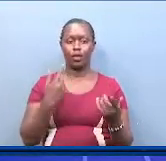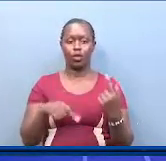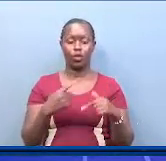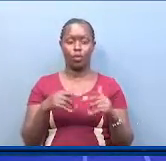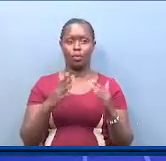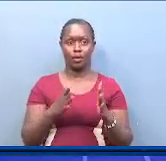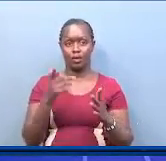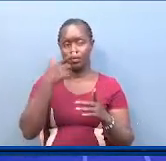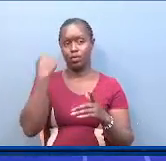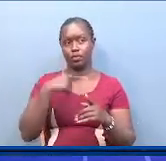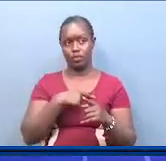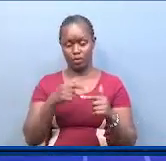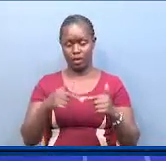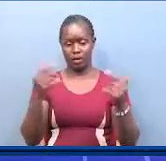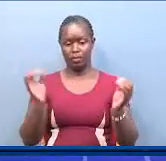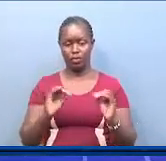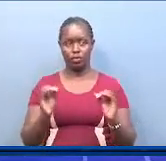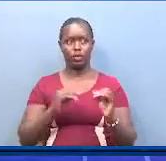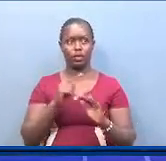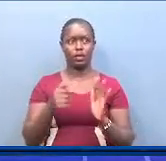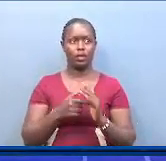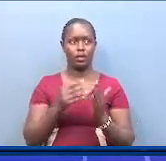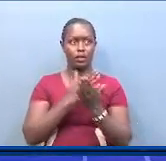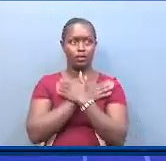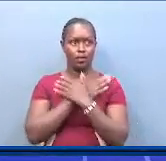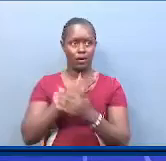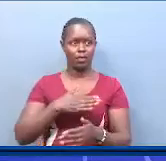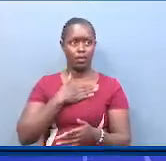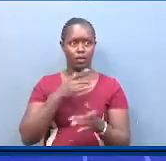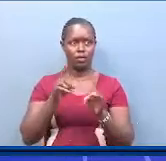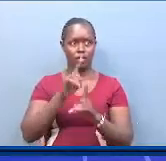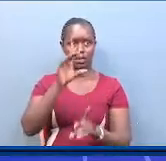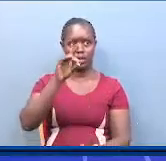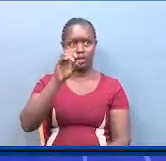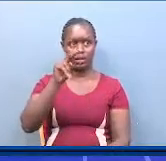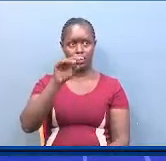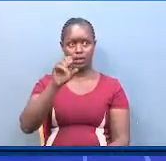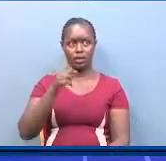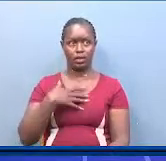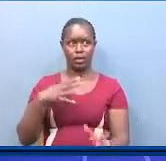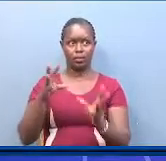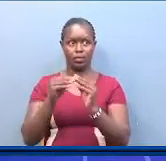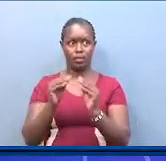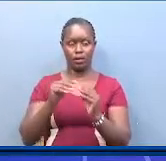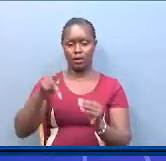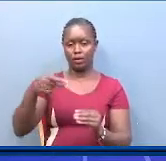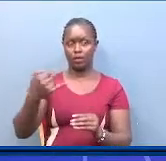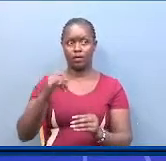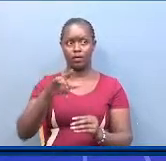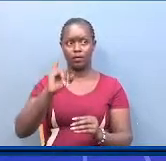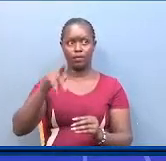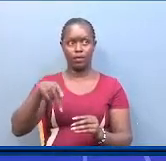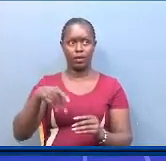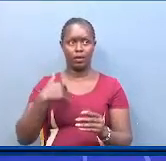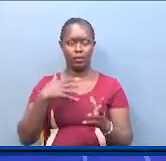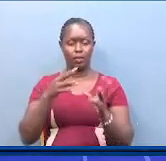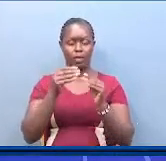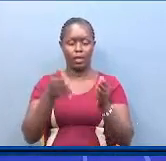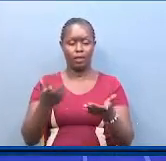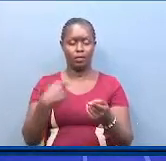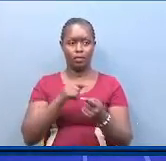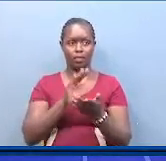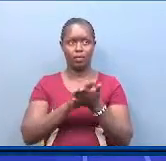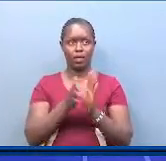competitors, because we are not enemies. Actually, Dennis is my friend. Uh-huh. And I've met Mwalim here. Philip is my friend now. Let